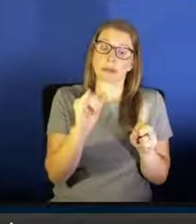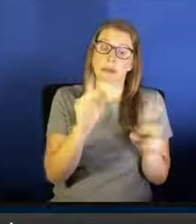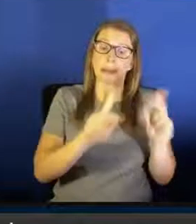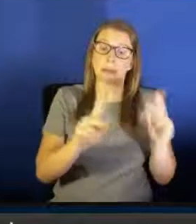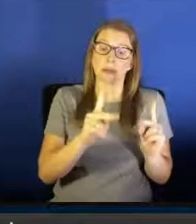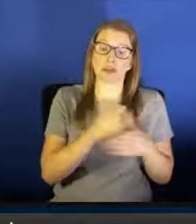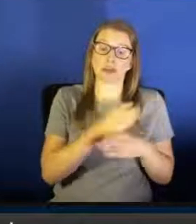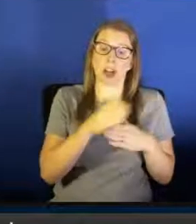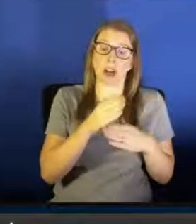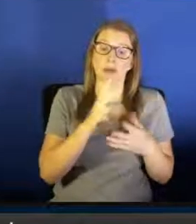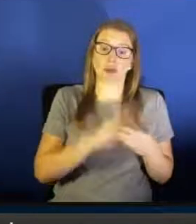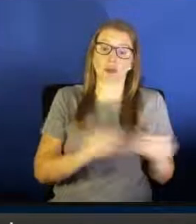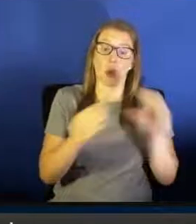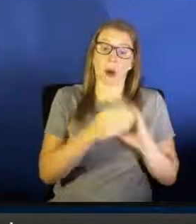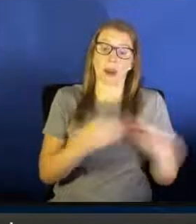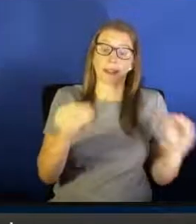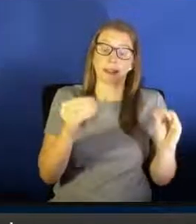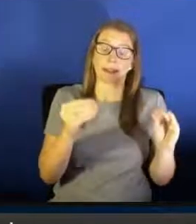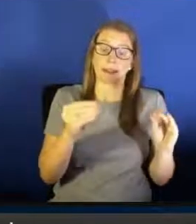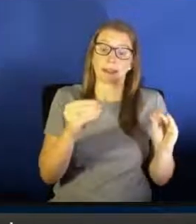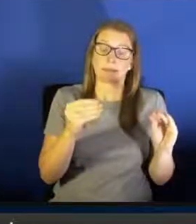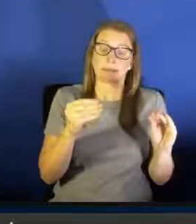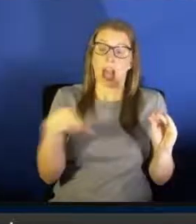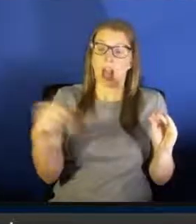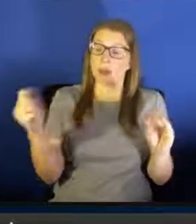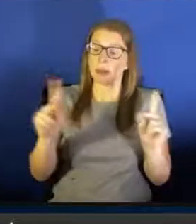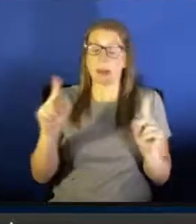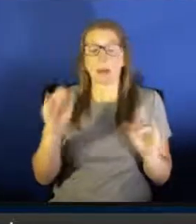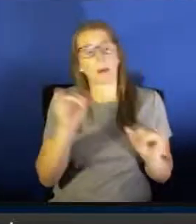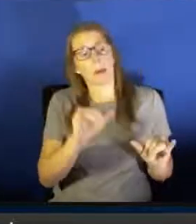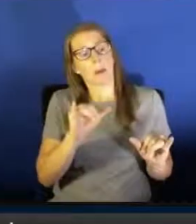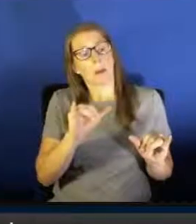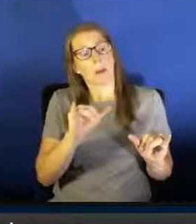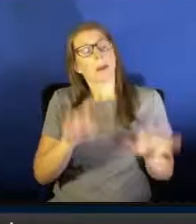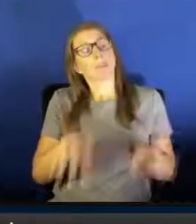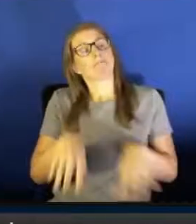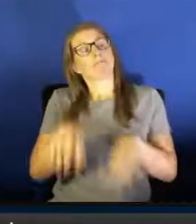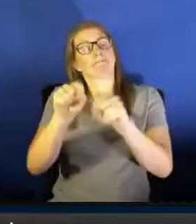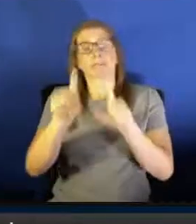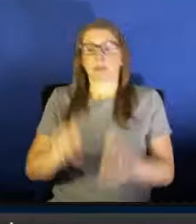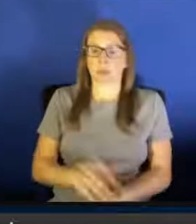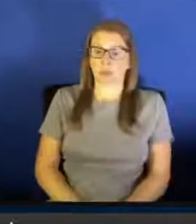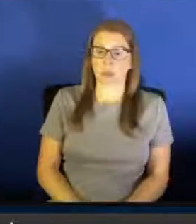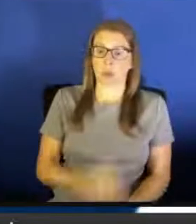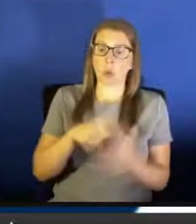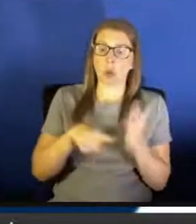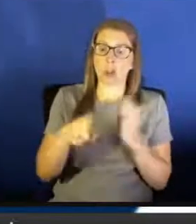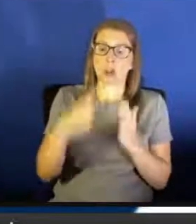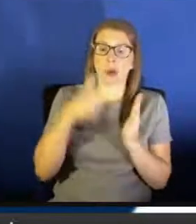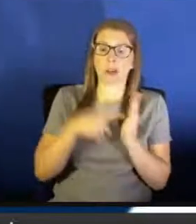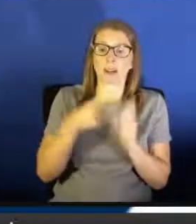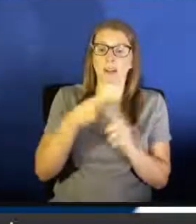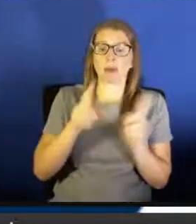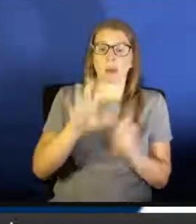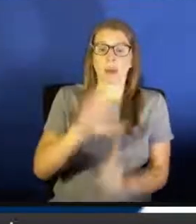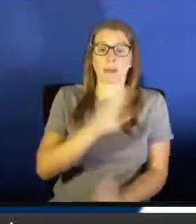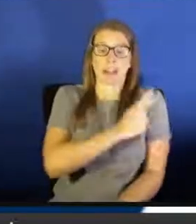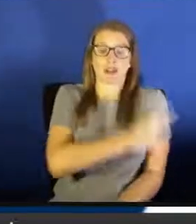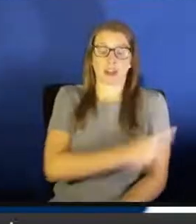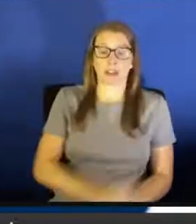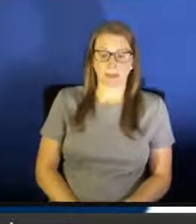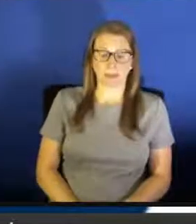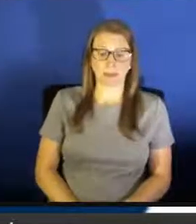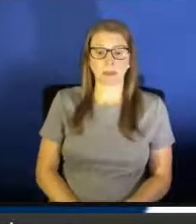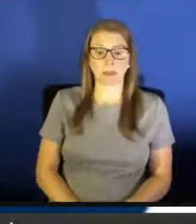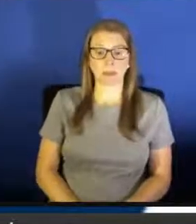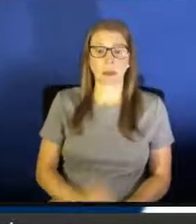Dr. Wolf Birchfield, just your insight, what are you seeing in your clinics and hearing from men and their partners? Well, I do have